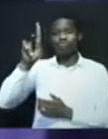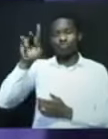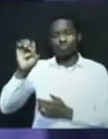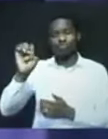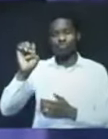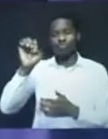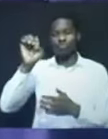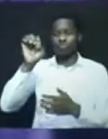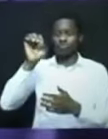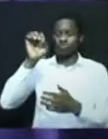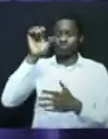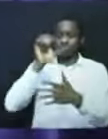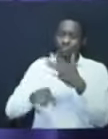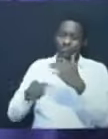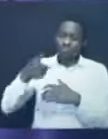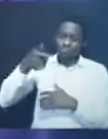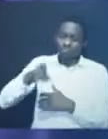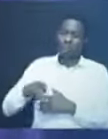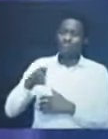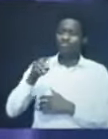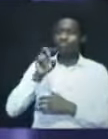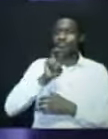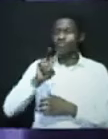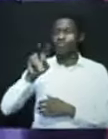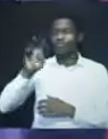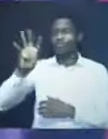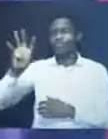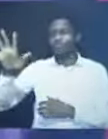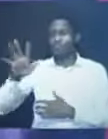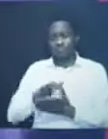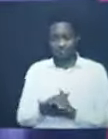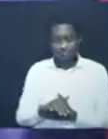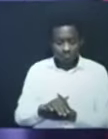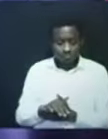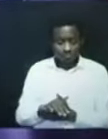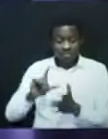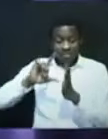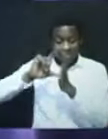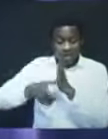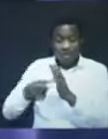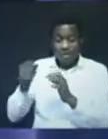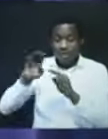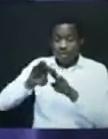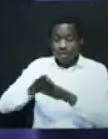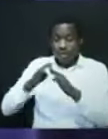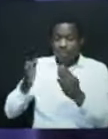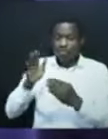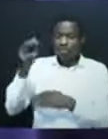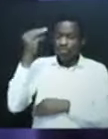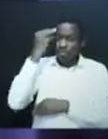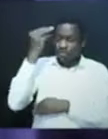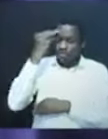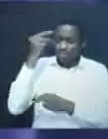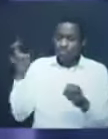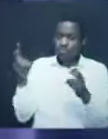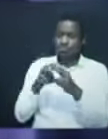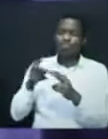Luke 24:45. Aduanan enum. Then he opened their minds so they could understand the scriptures.